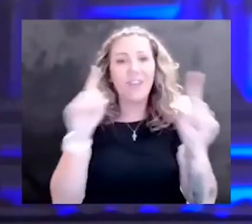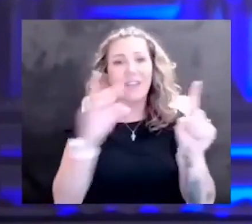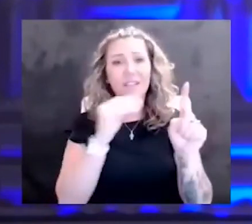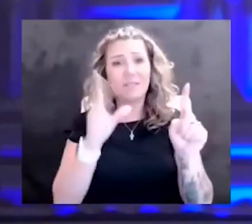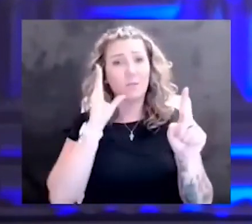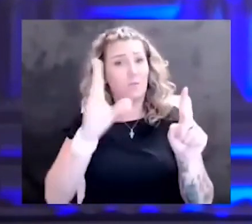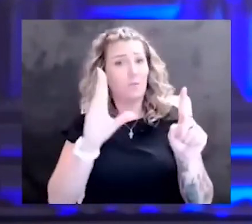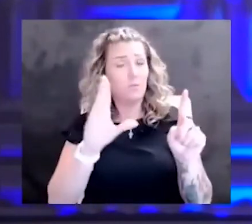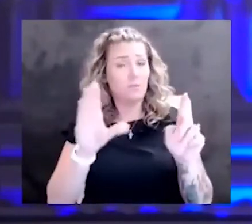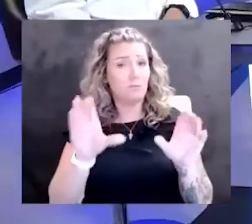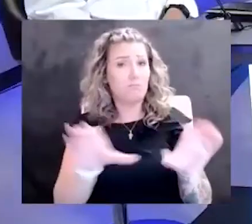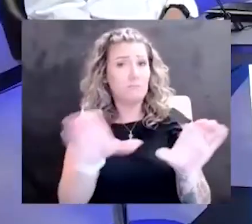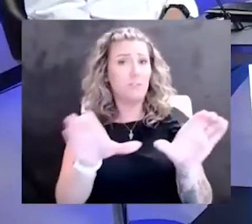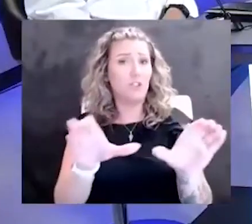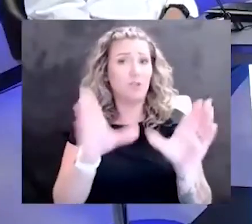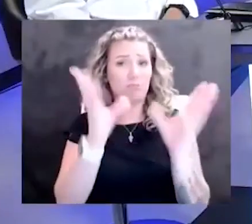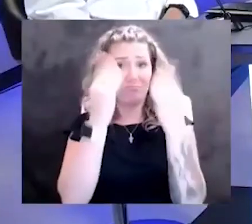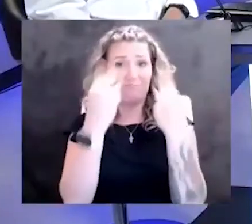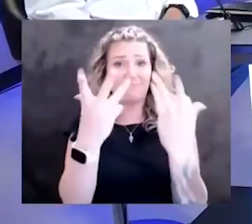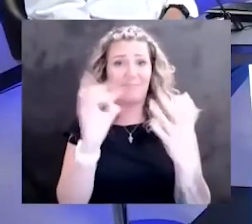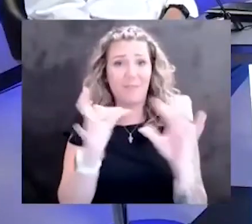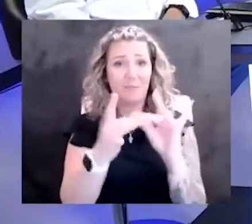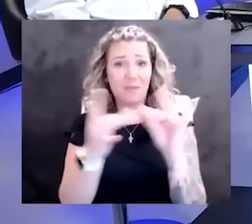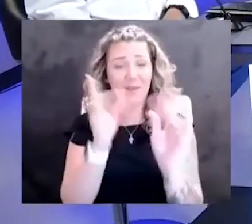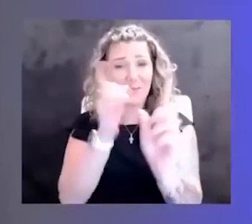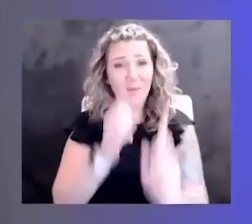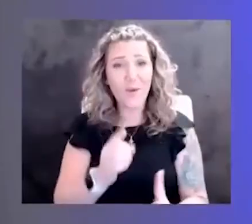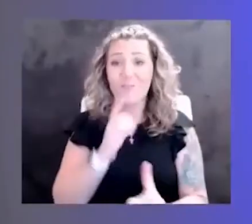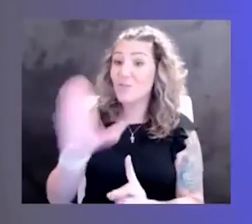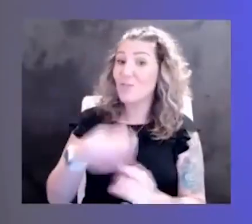message. Dr. Norman Davids, final thoughts today.